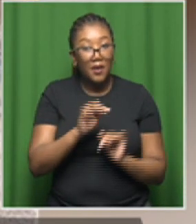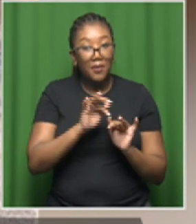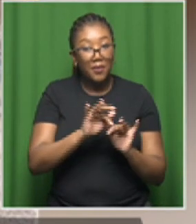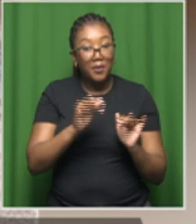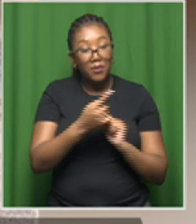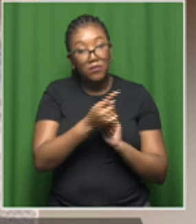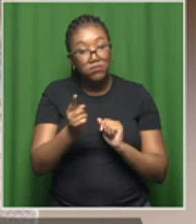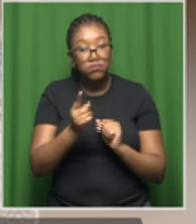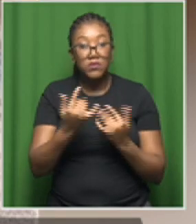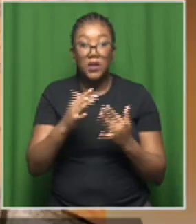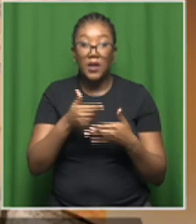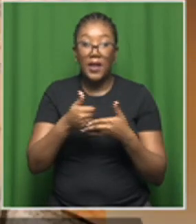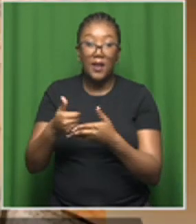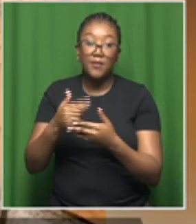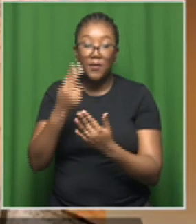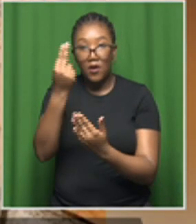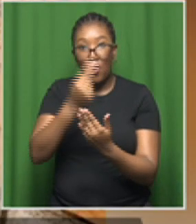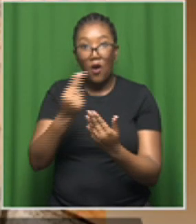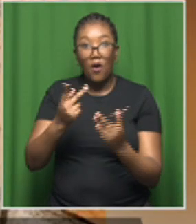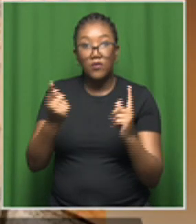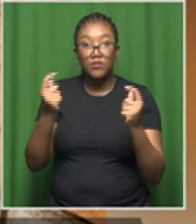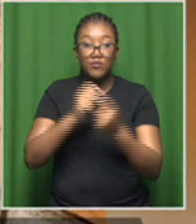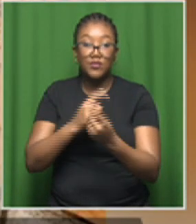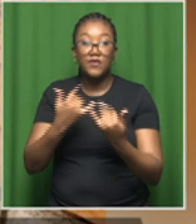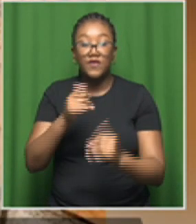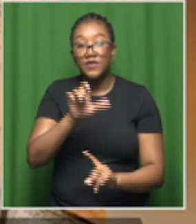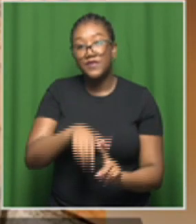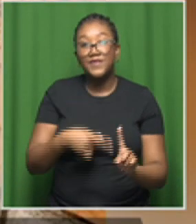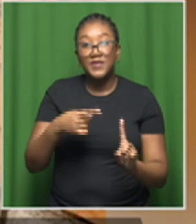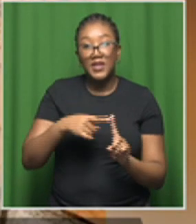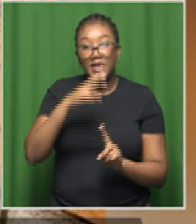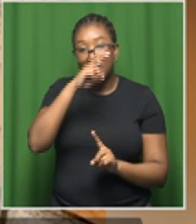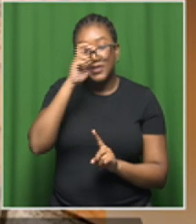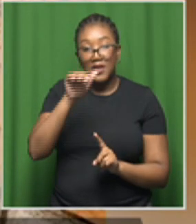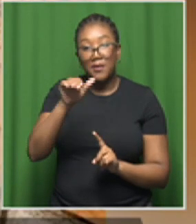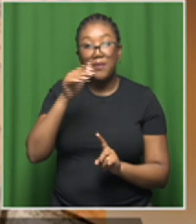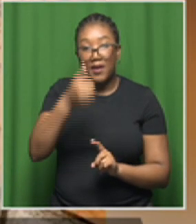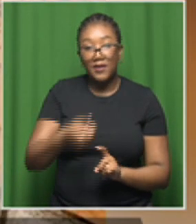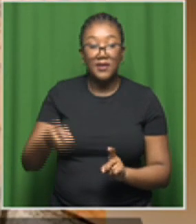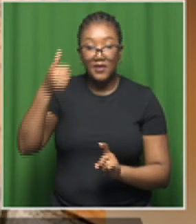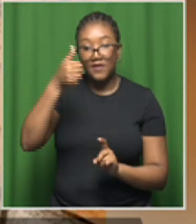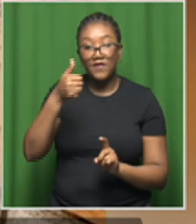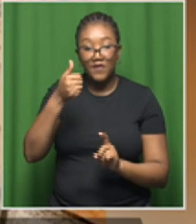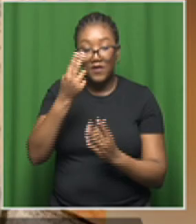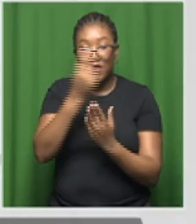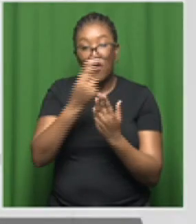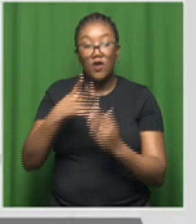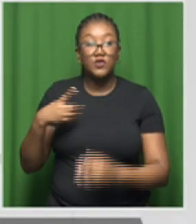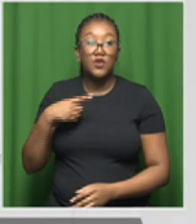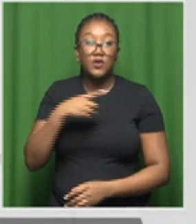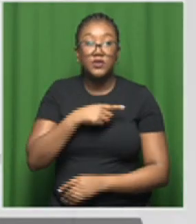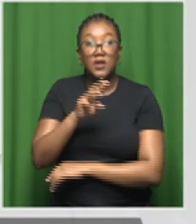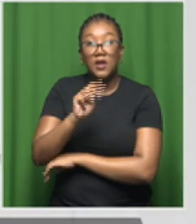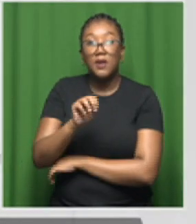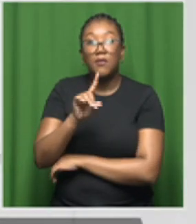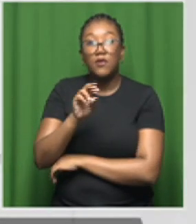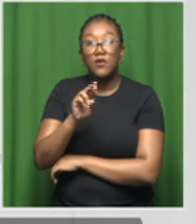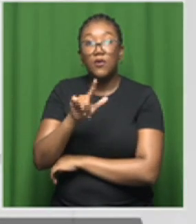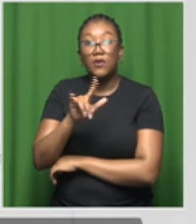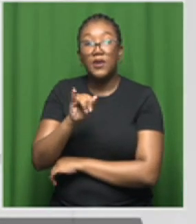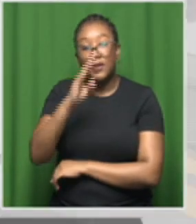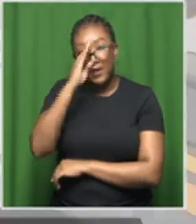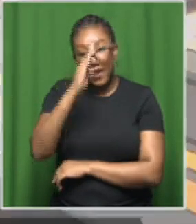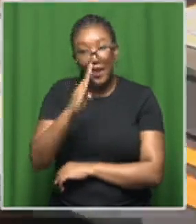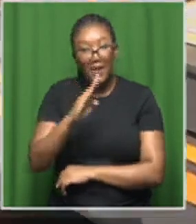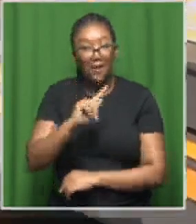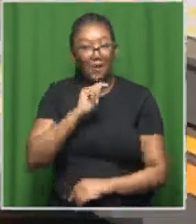ongoing evolution. For more on the exhibition, we're joined by Standard Bank's Head of the Arts, Dr Same Mdluli. Dr Mdluli, very good morning. Thanks for joining us. Welcome. Good morning